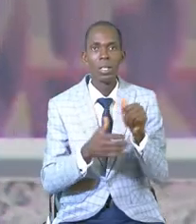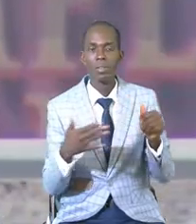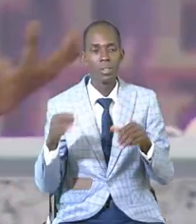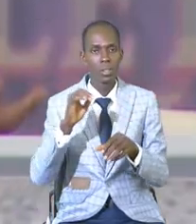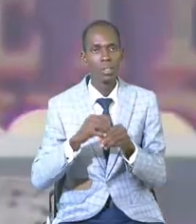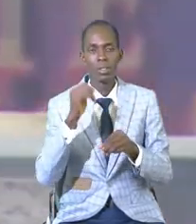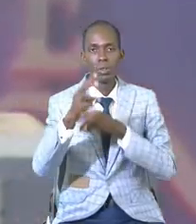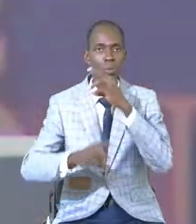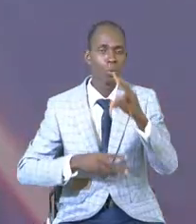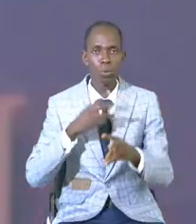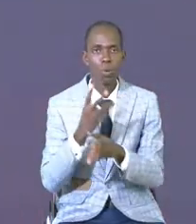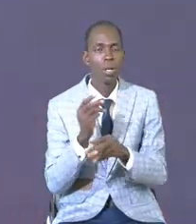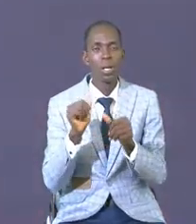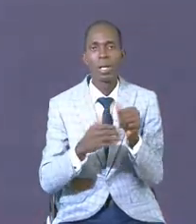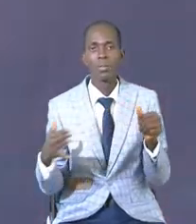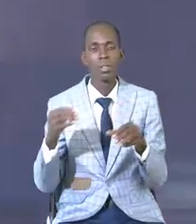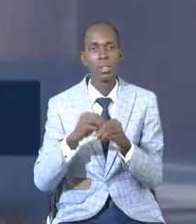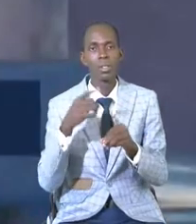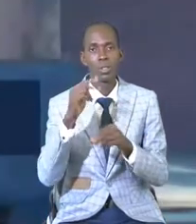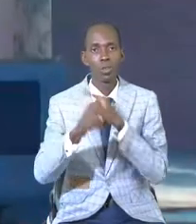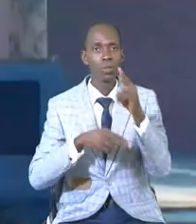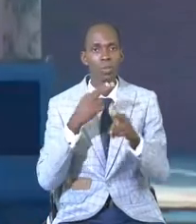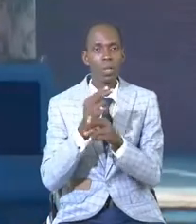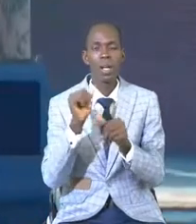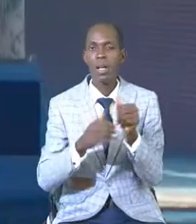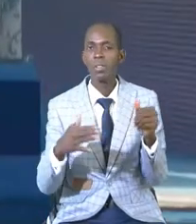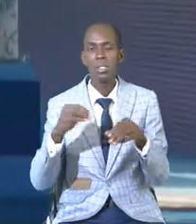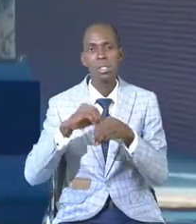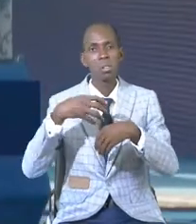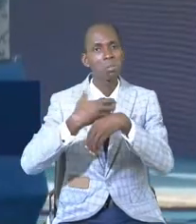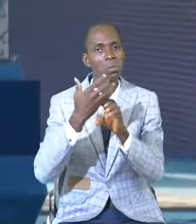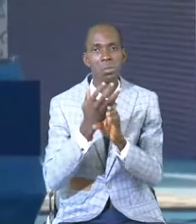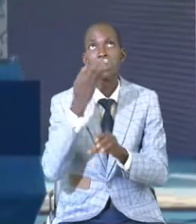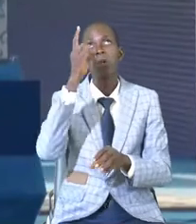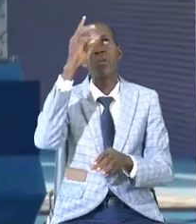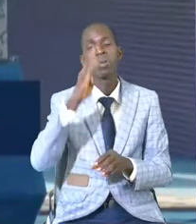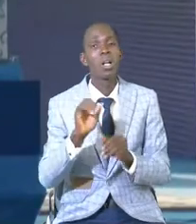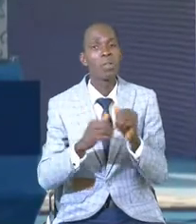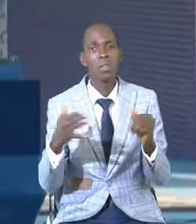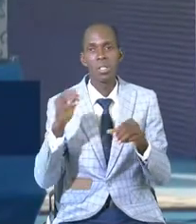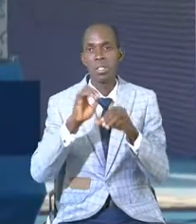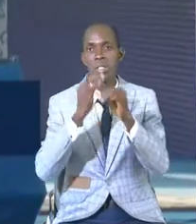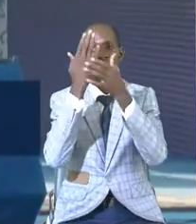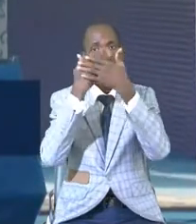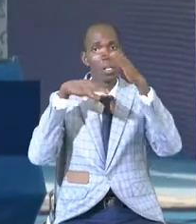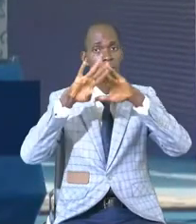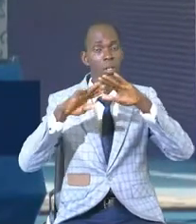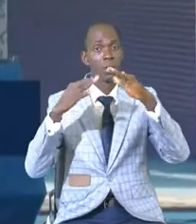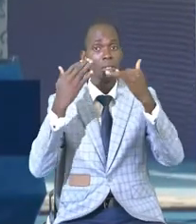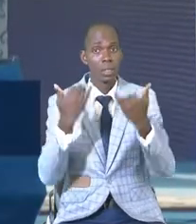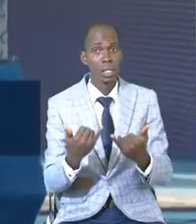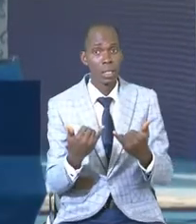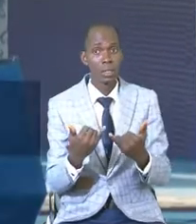universe, everything in the creation of God, everything in heaven. Now tell me, if somebody can